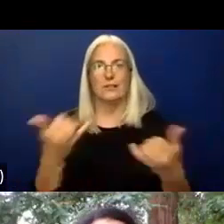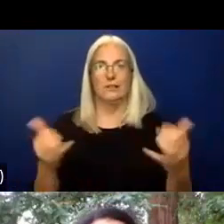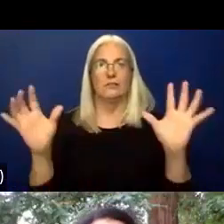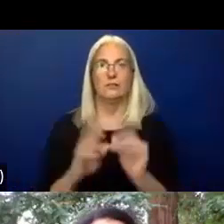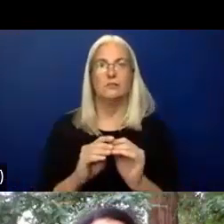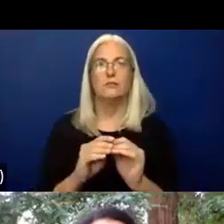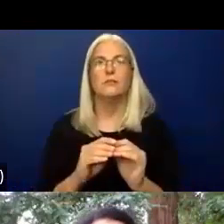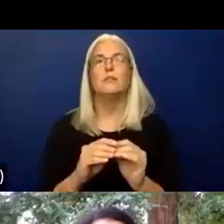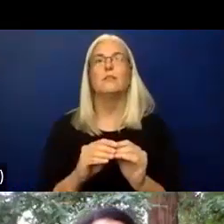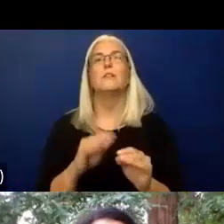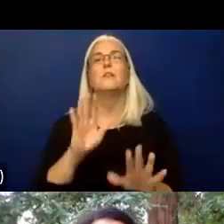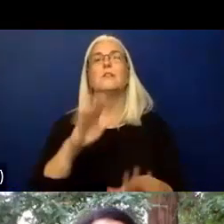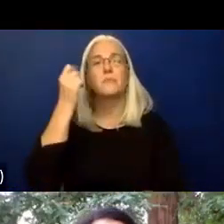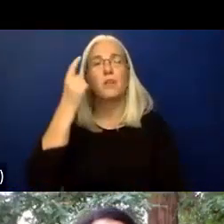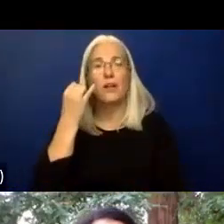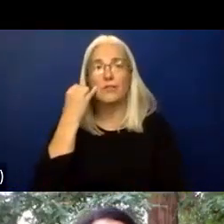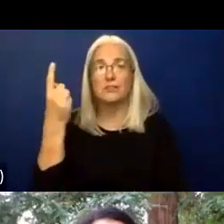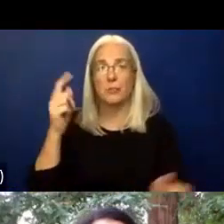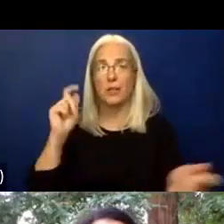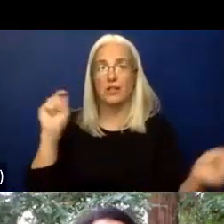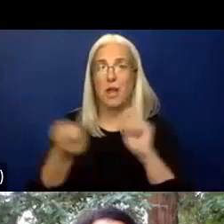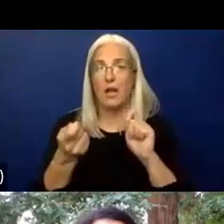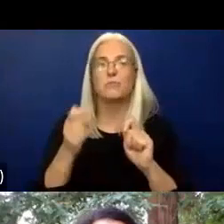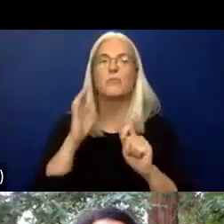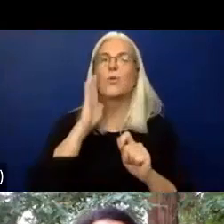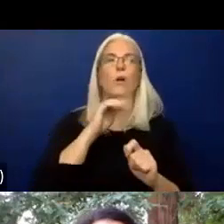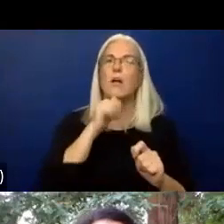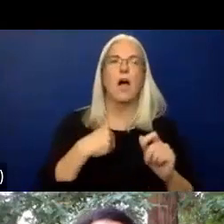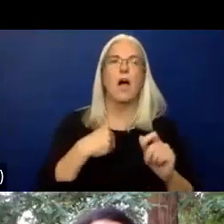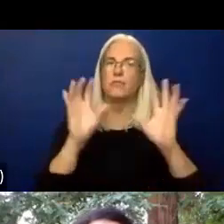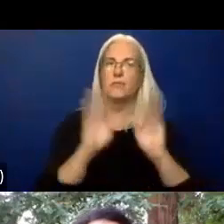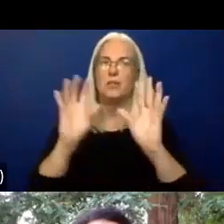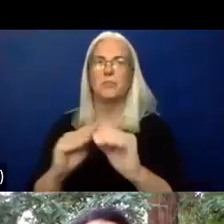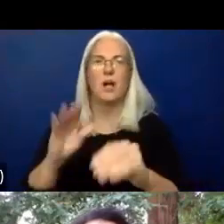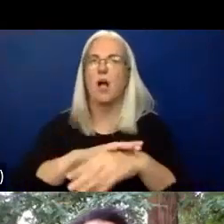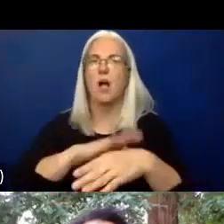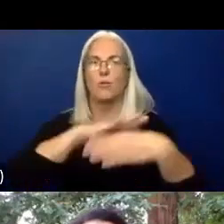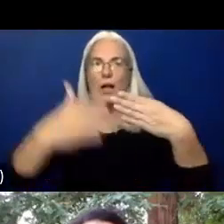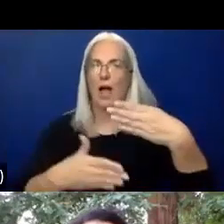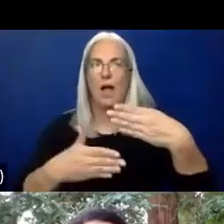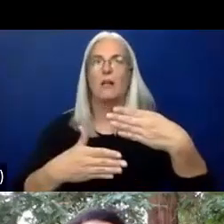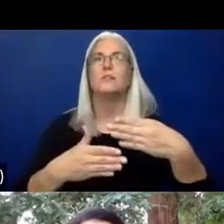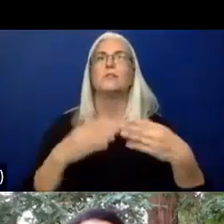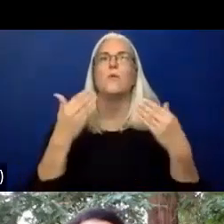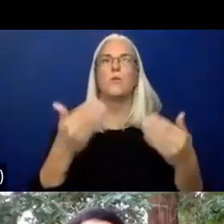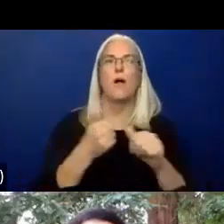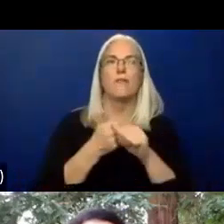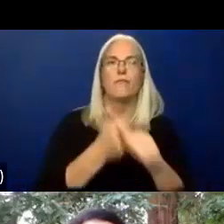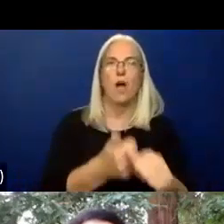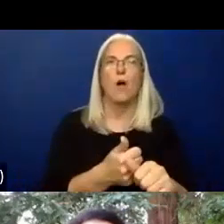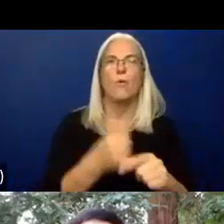be holding these briefings over the weekend. Instead, we encourage you to follow the regular CAL FIRE briefings that will be